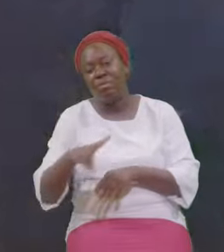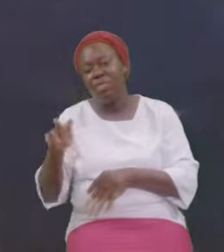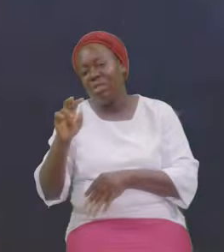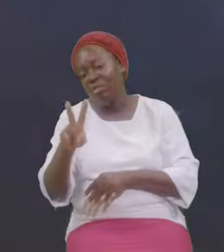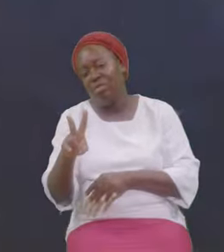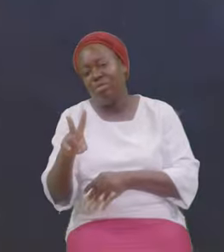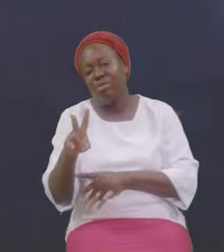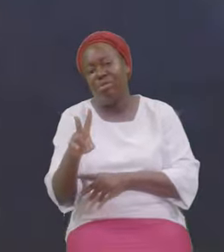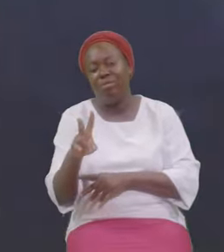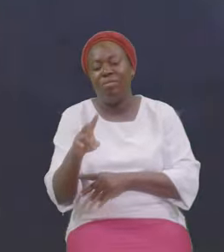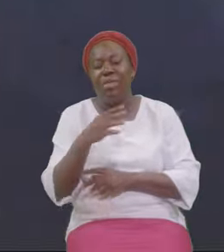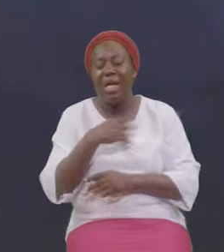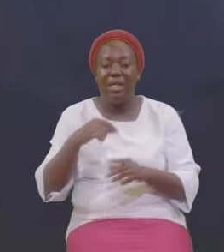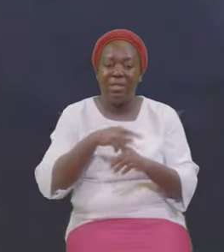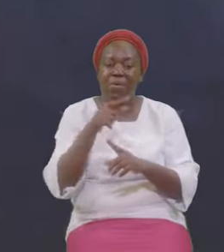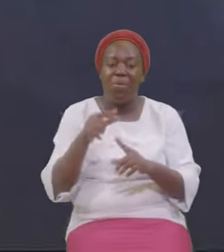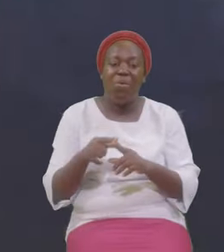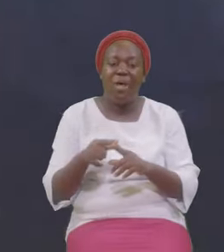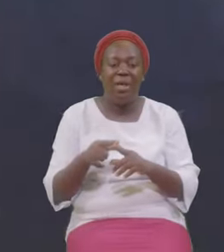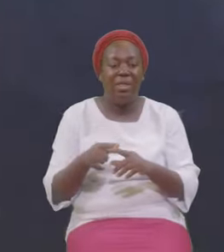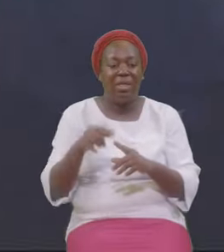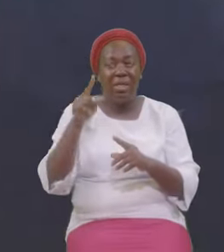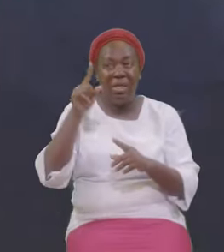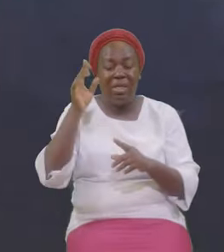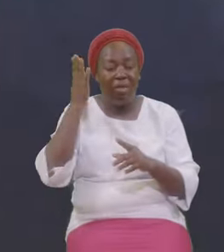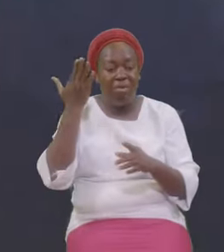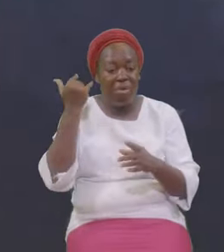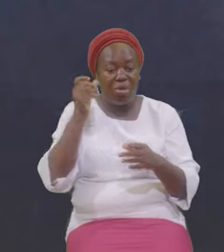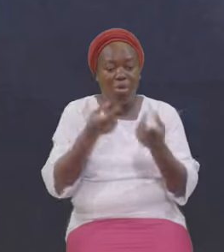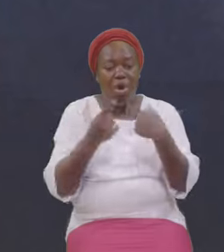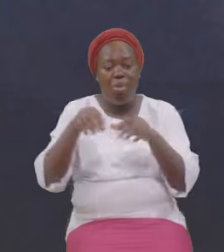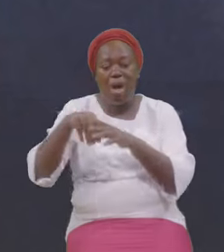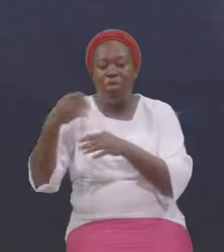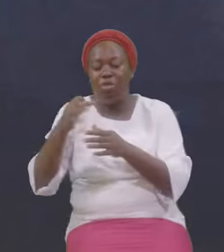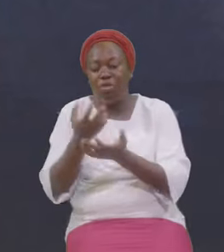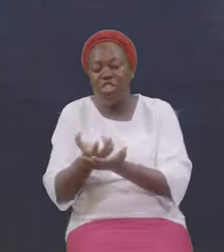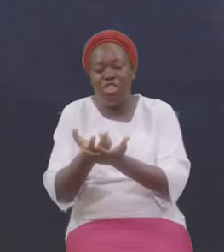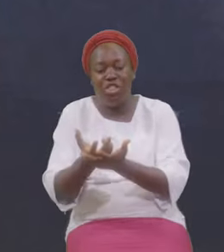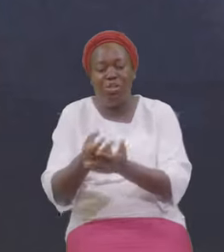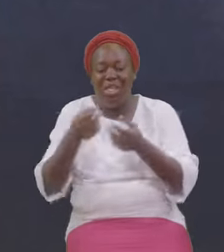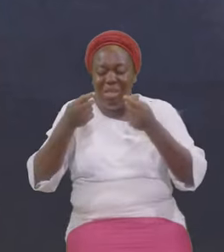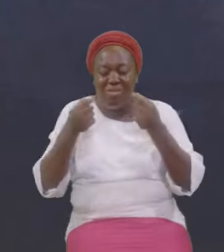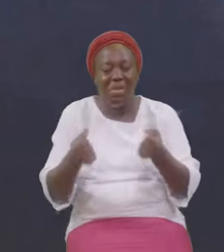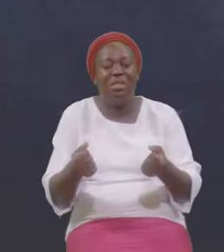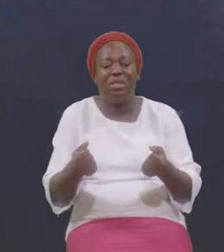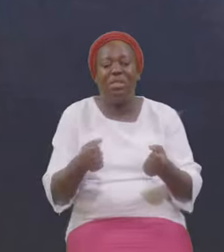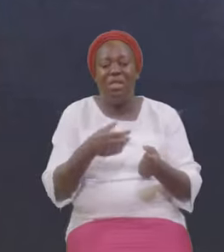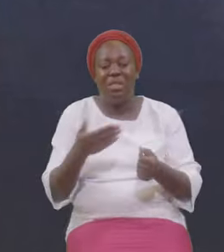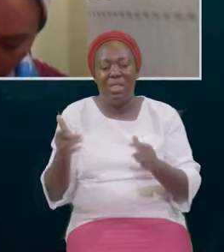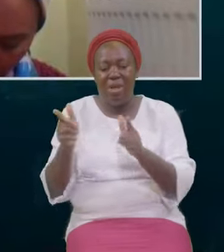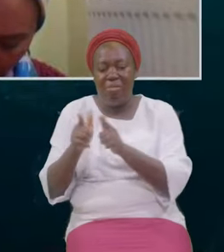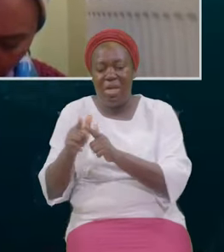and when he was come out of the ship, immediately there met